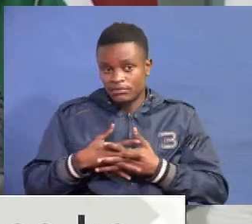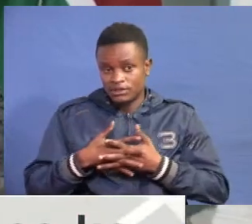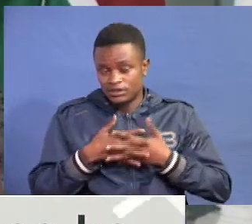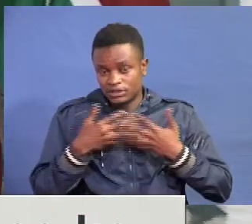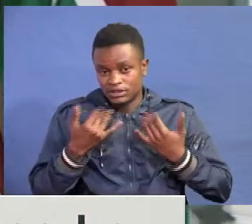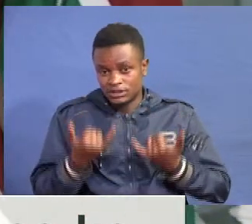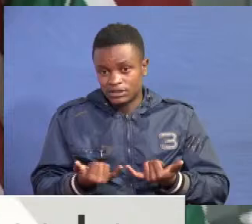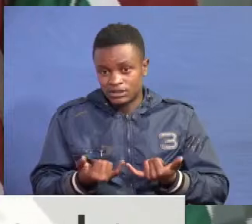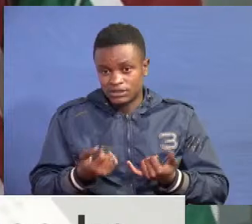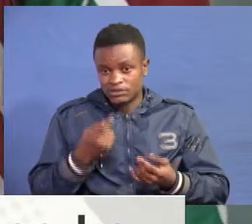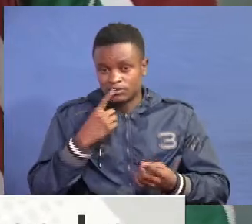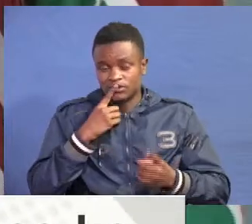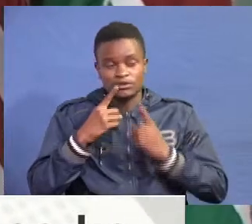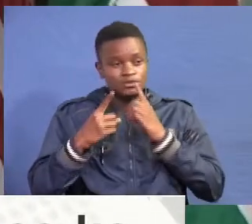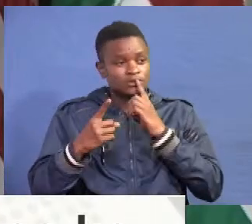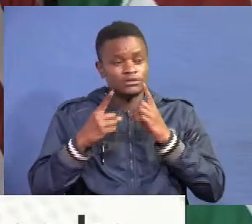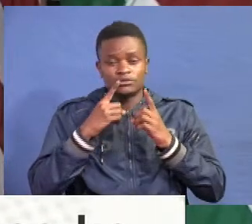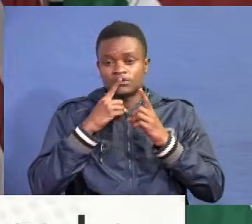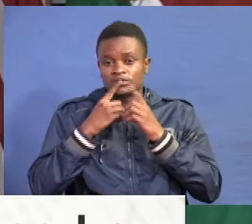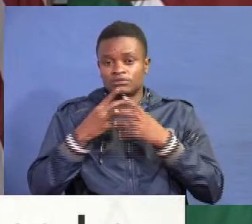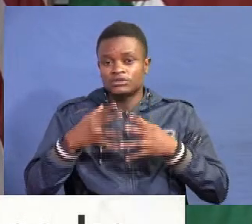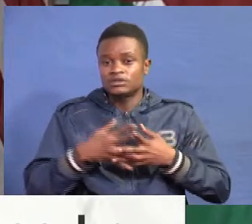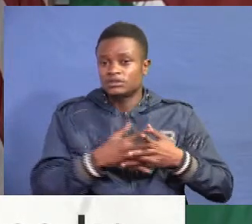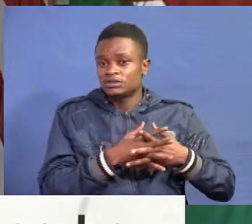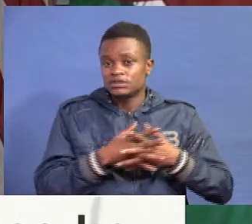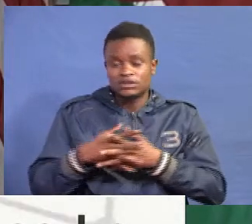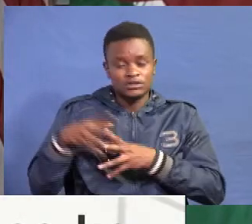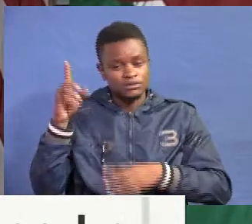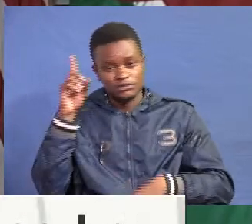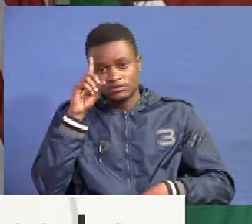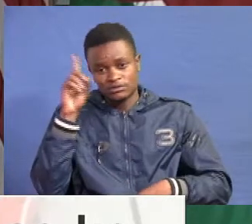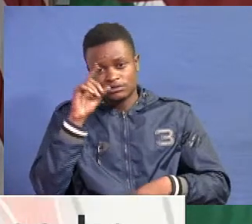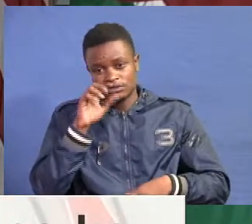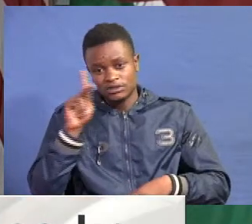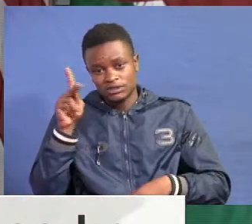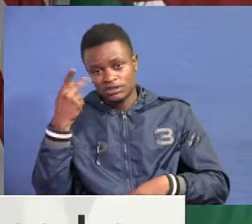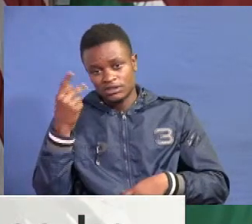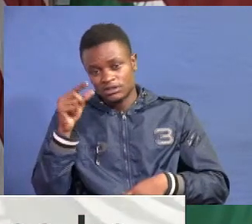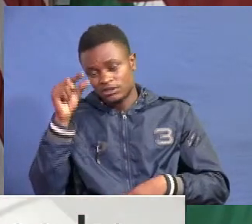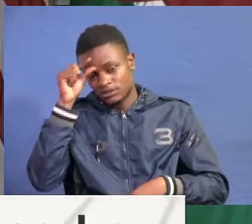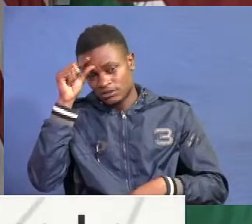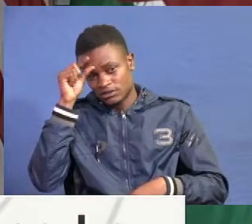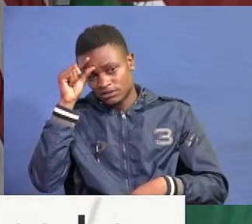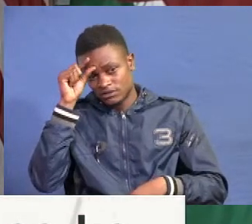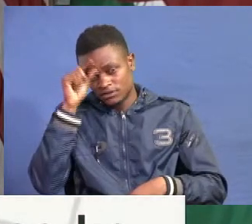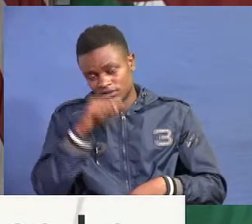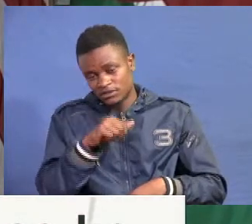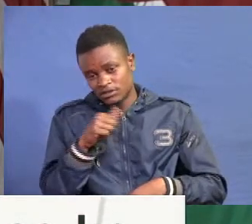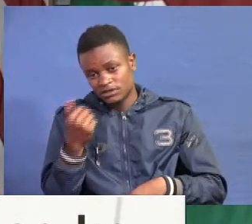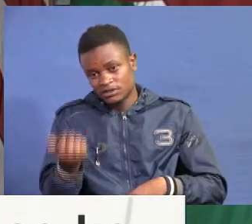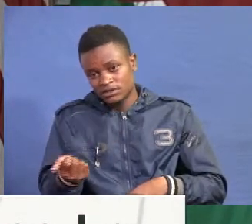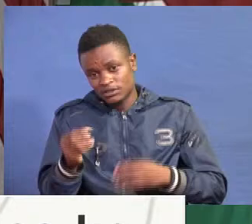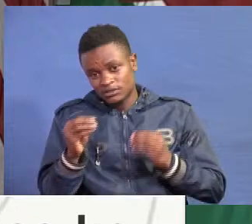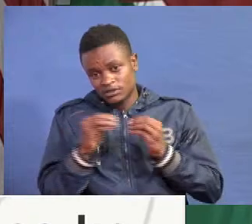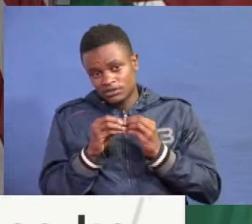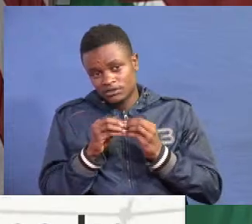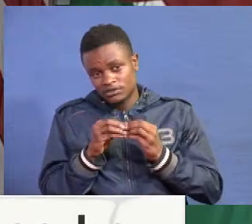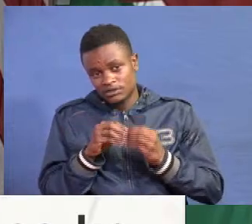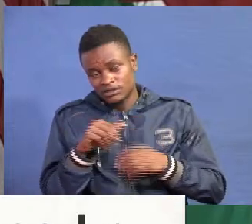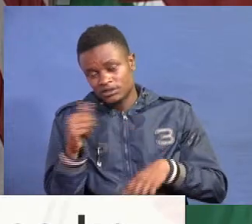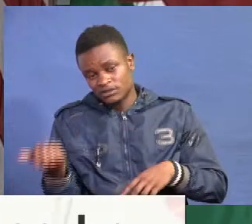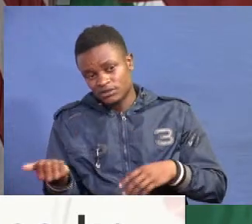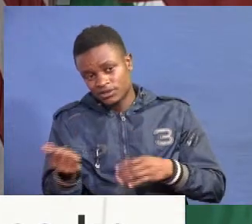continued trust between President Donald Trump government and the Kenyan government. Mudavadi's series of meetings included a meeting with Senator Marco